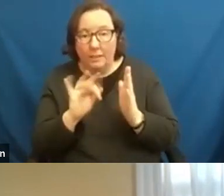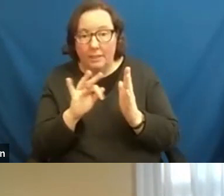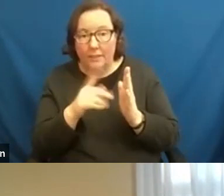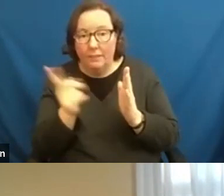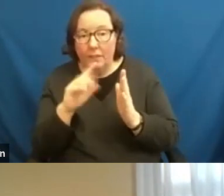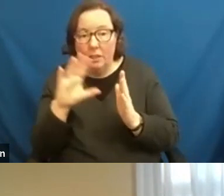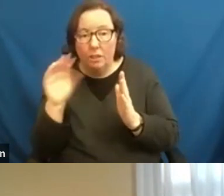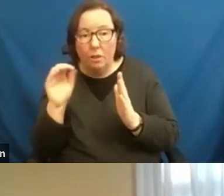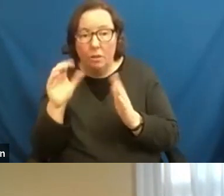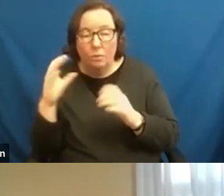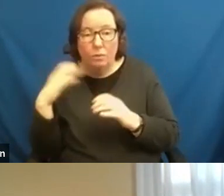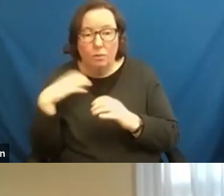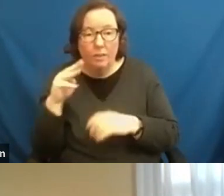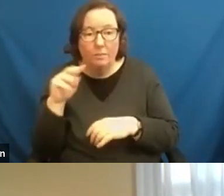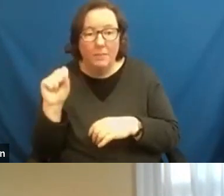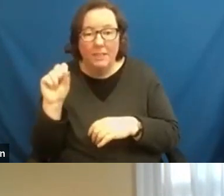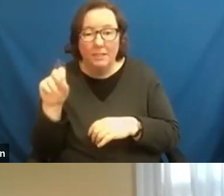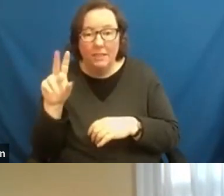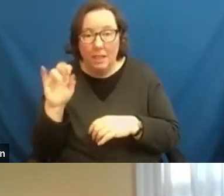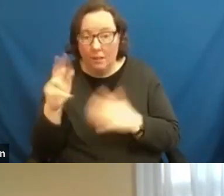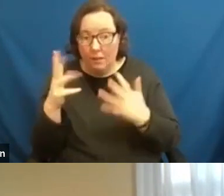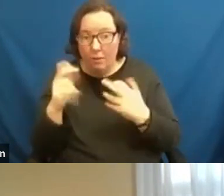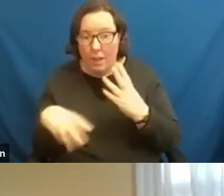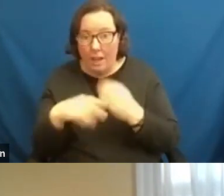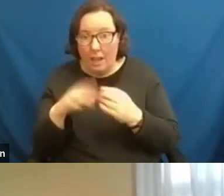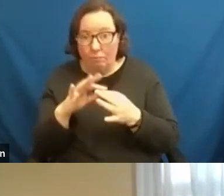co-chair, Ms. Sullivan, has something to add.